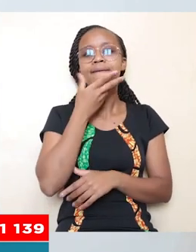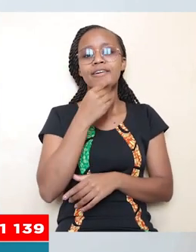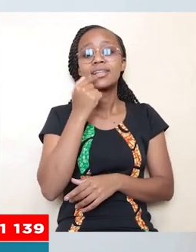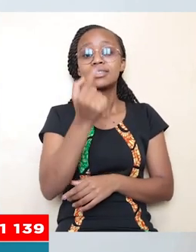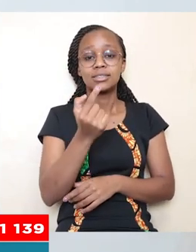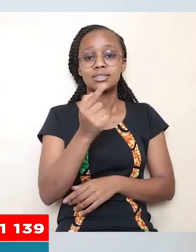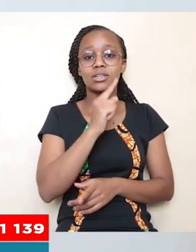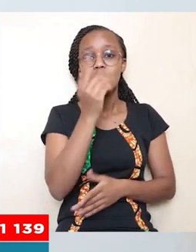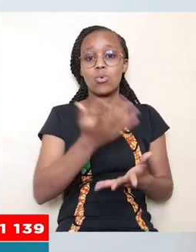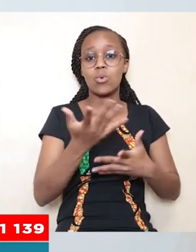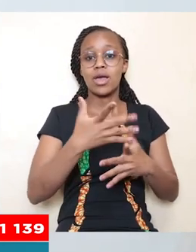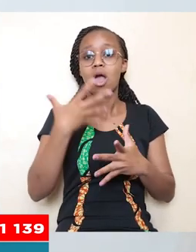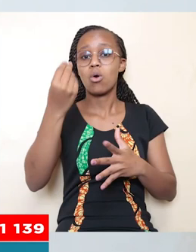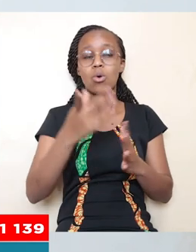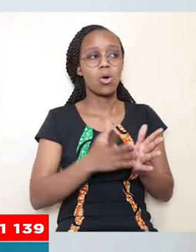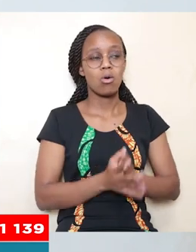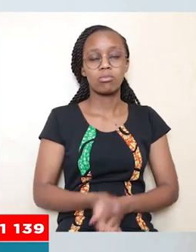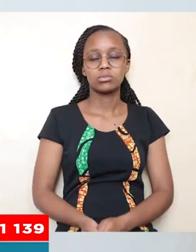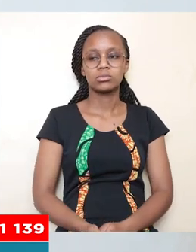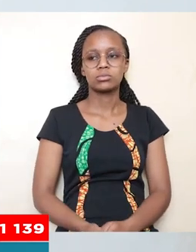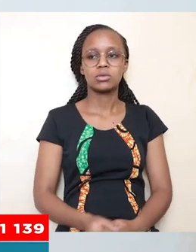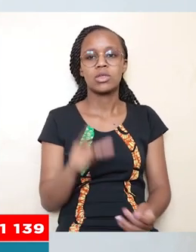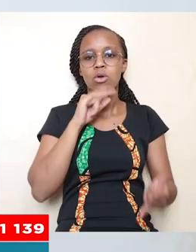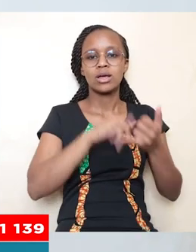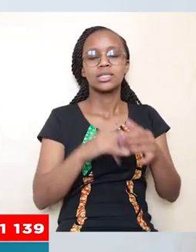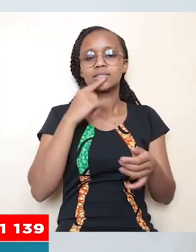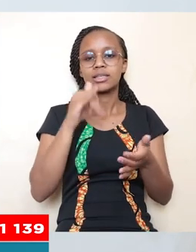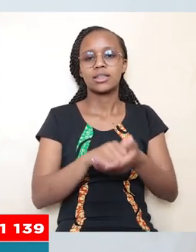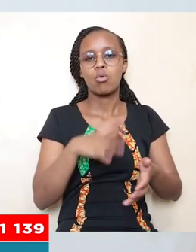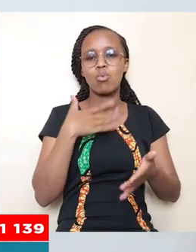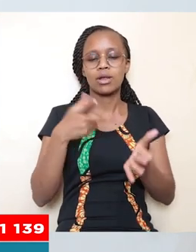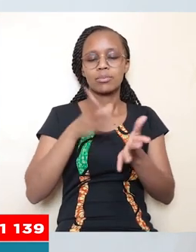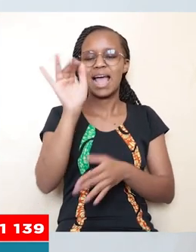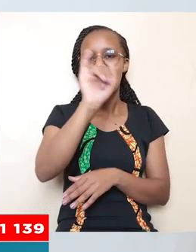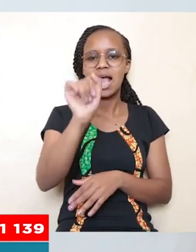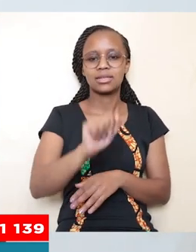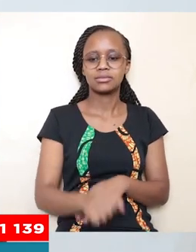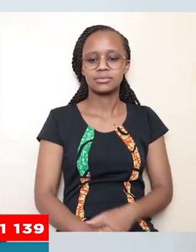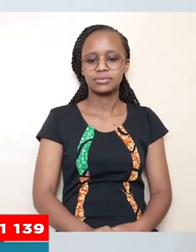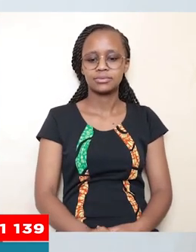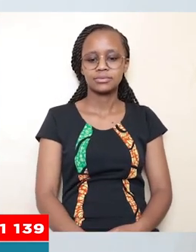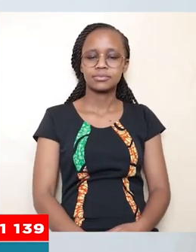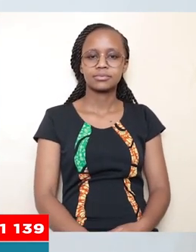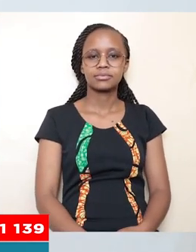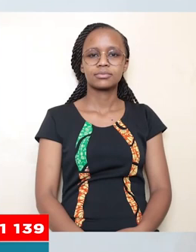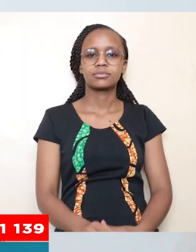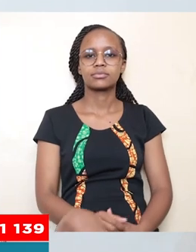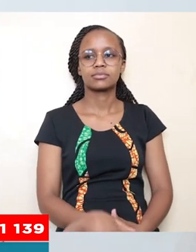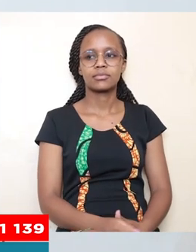can say where you can invest. Bwanako anakuambia, nataka tununue gari. Haya.